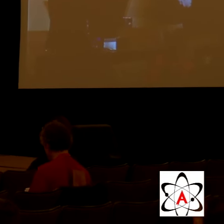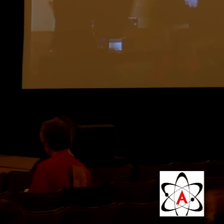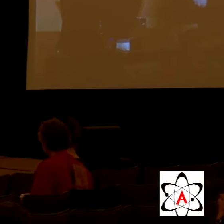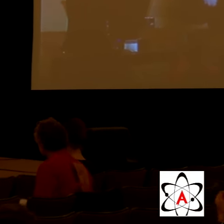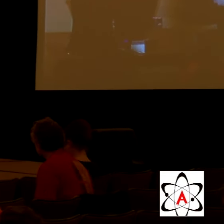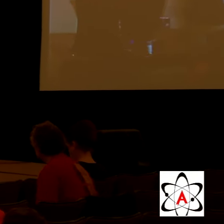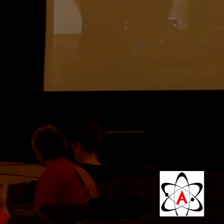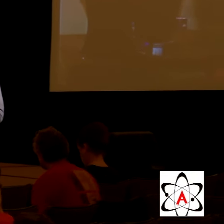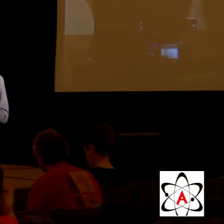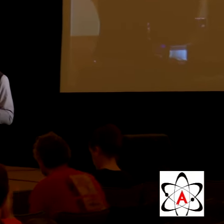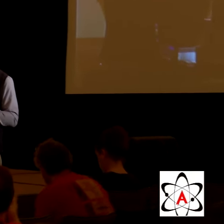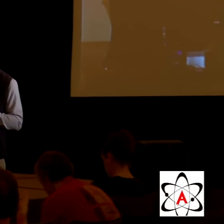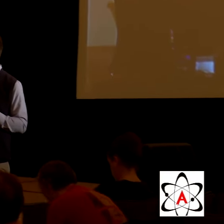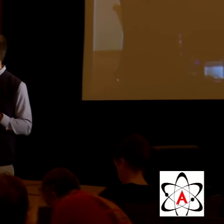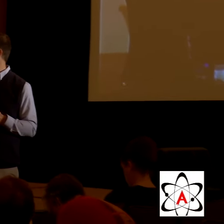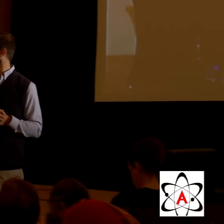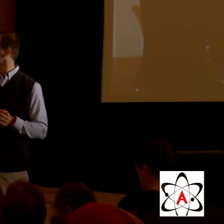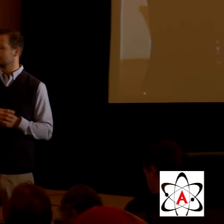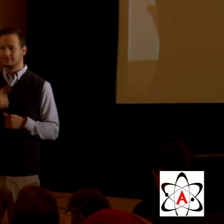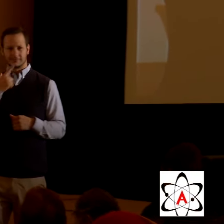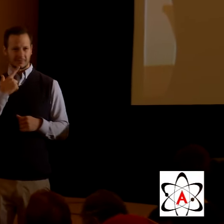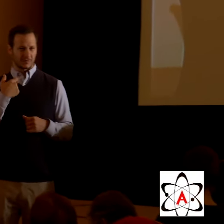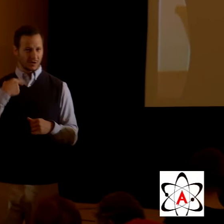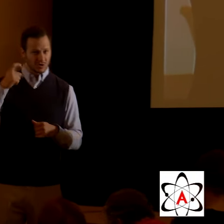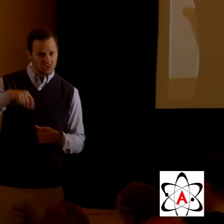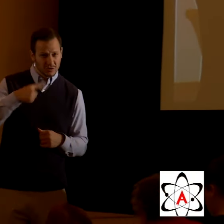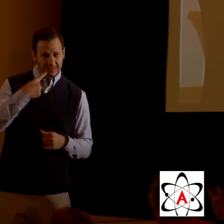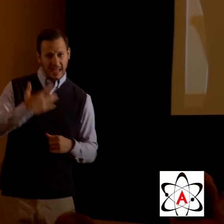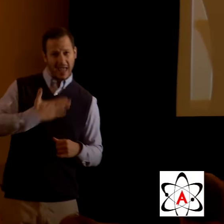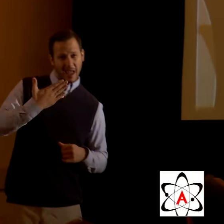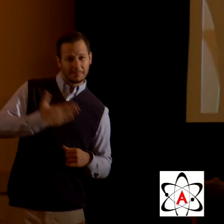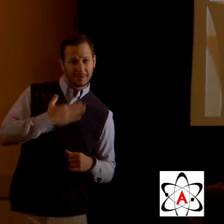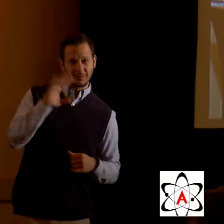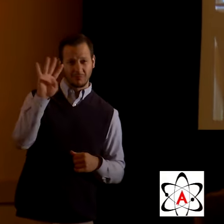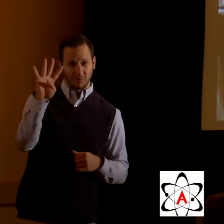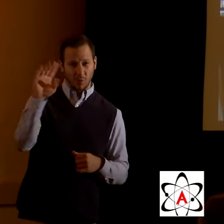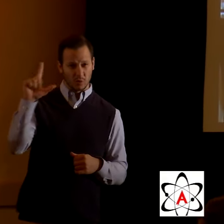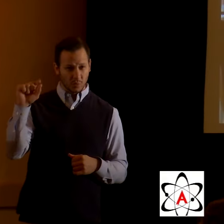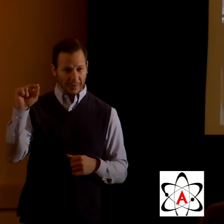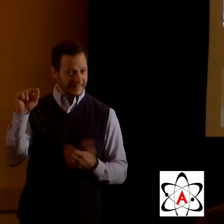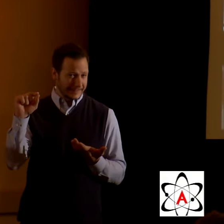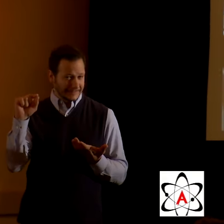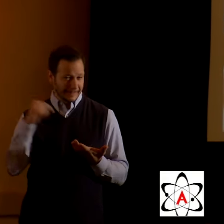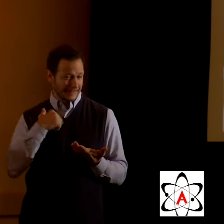I'm told that happy 420 is in order. I don't know what that means.